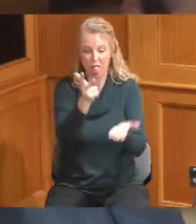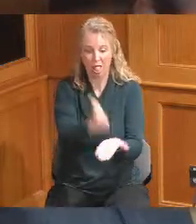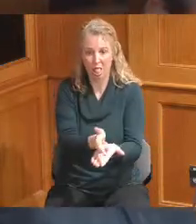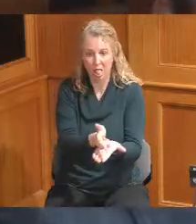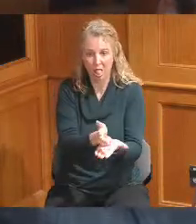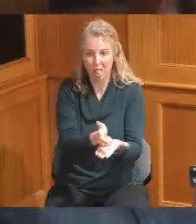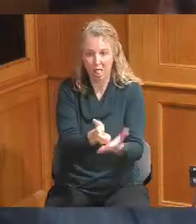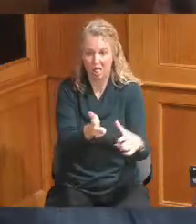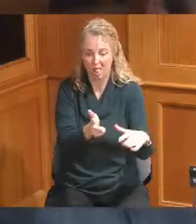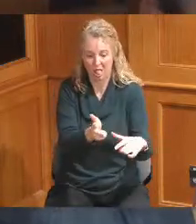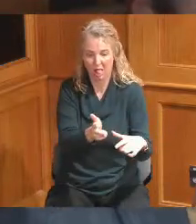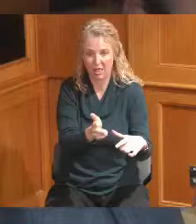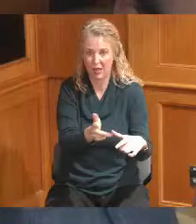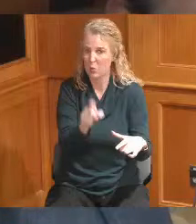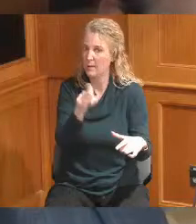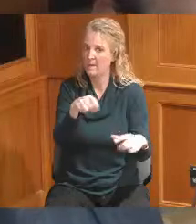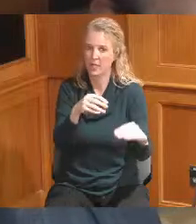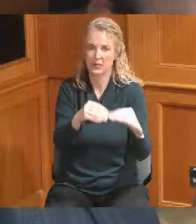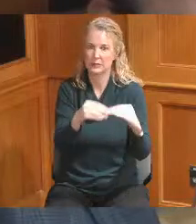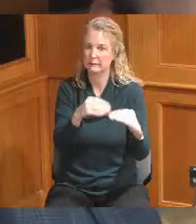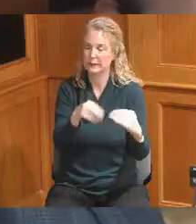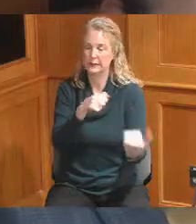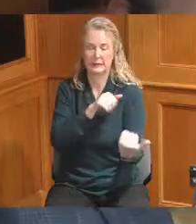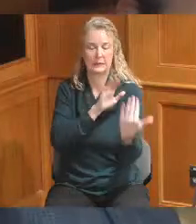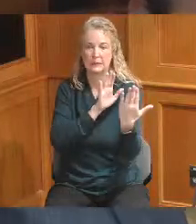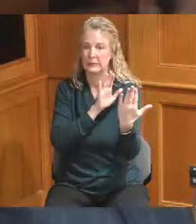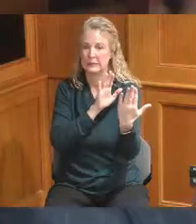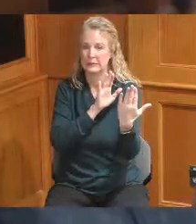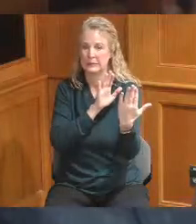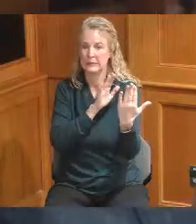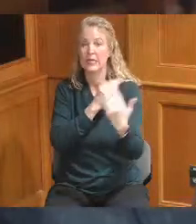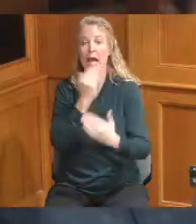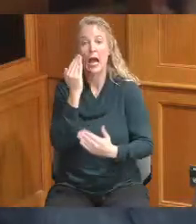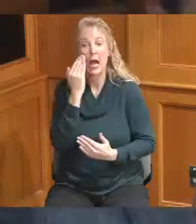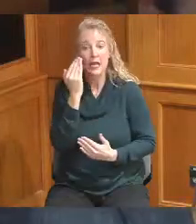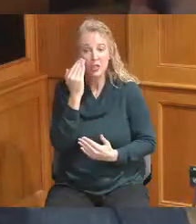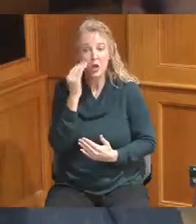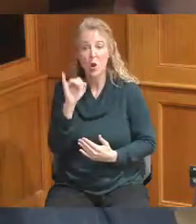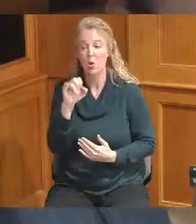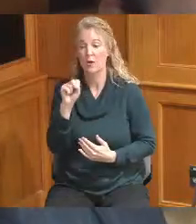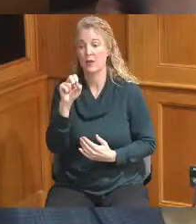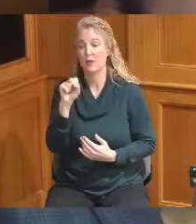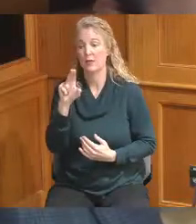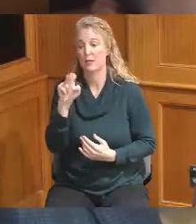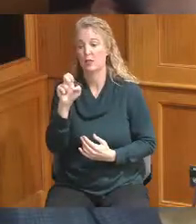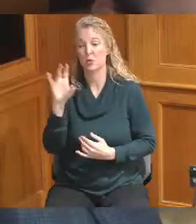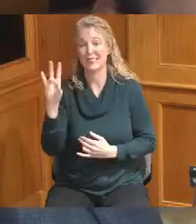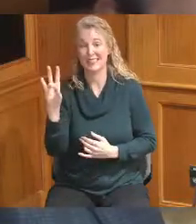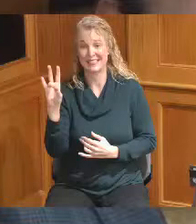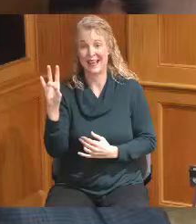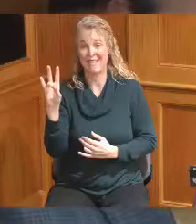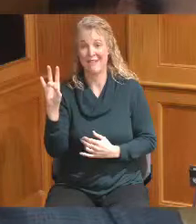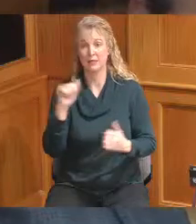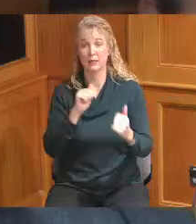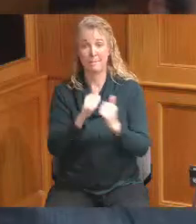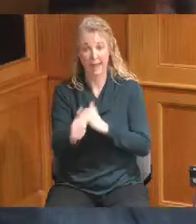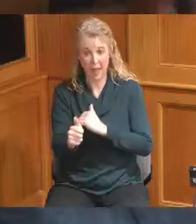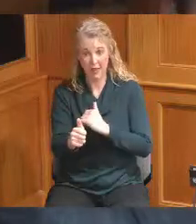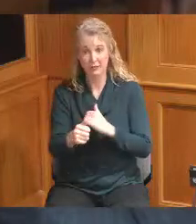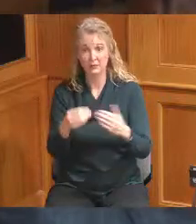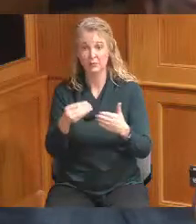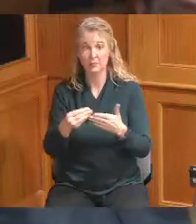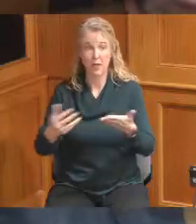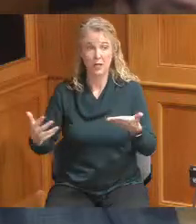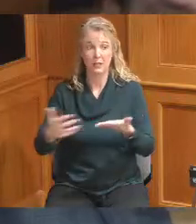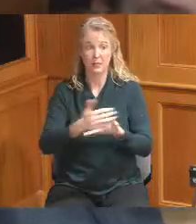to, we've got to get something done on this. And I know that we passed issue 7 to get more money to fix the